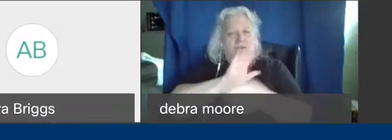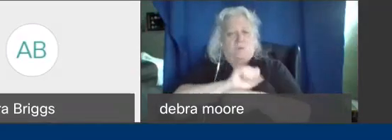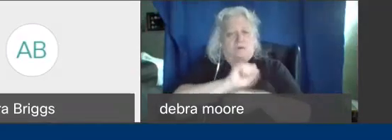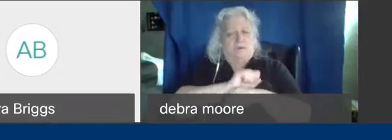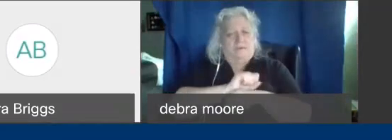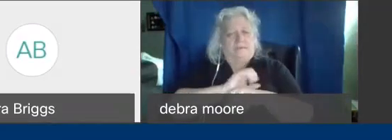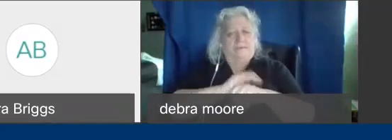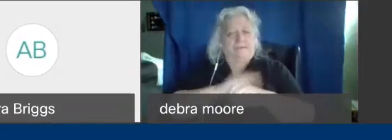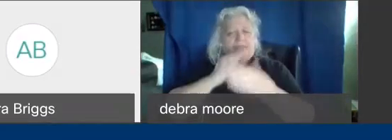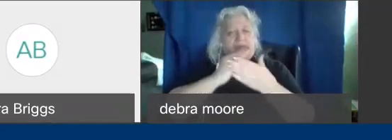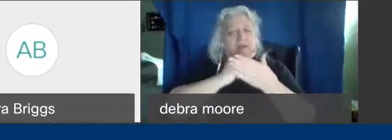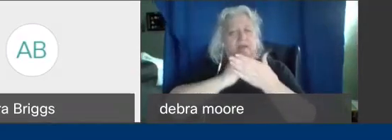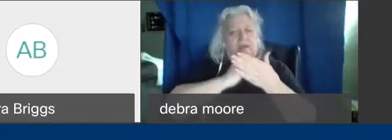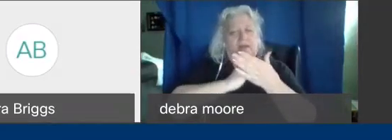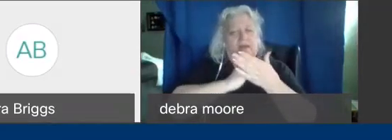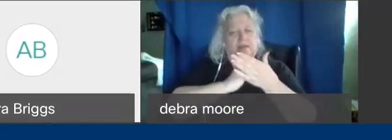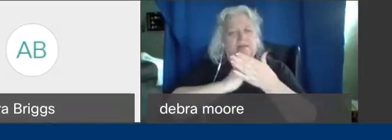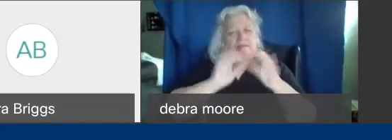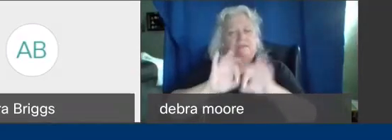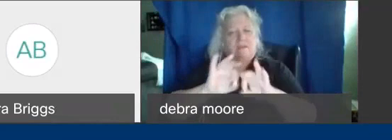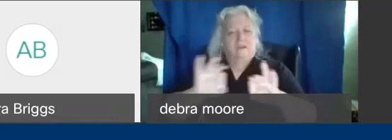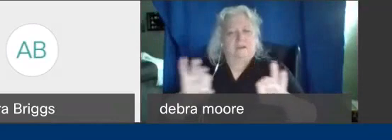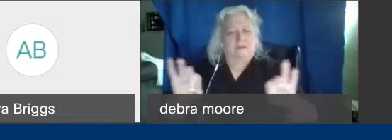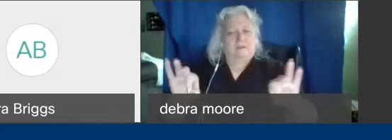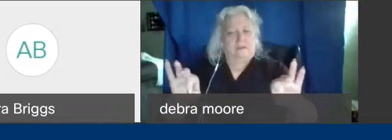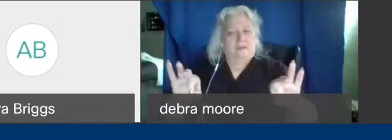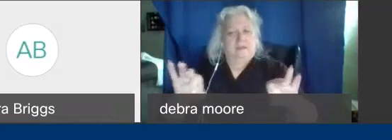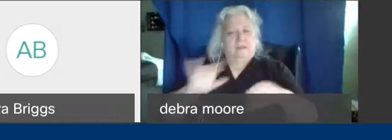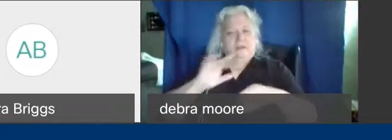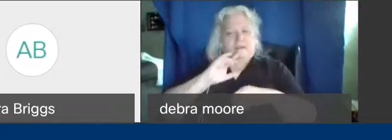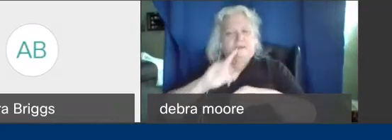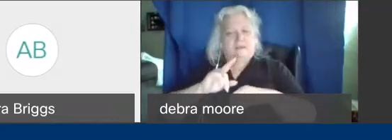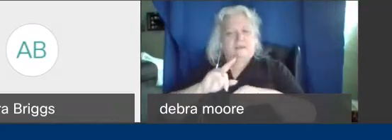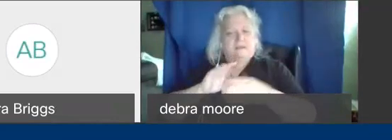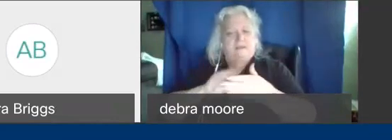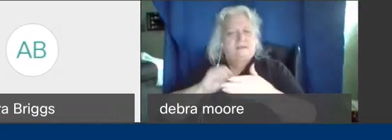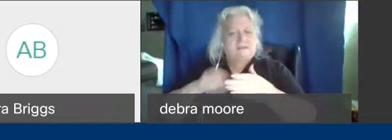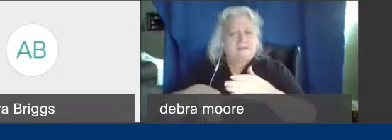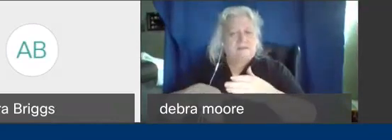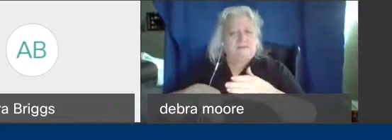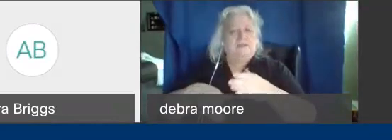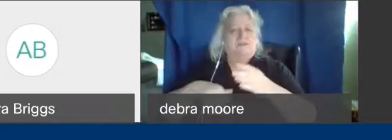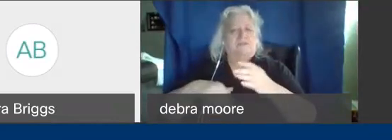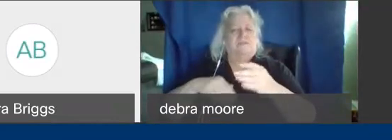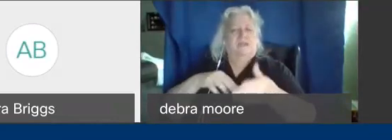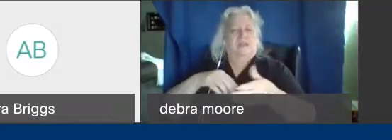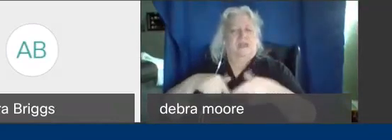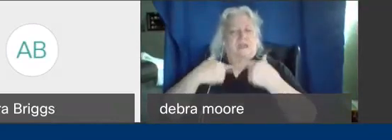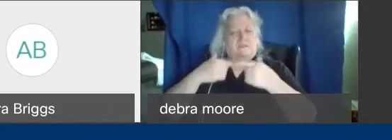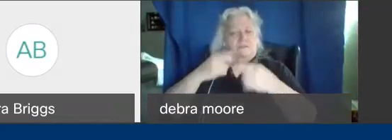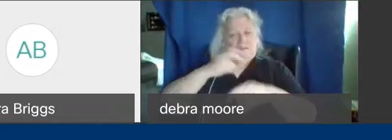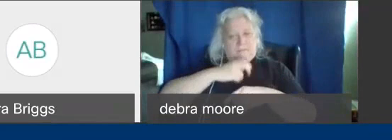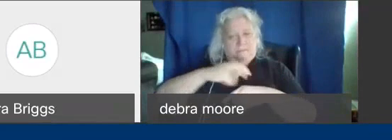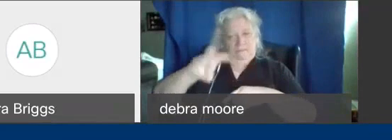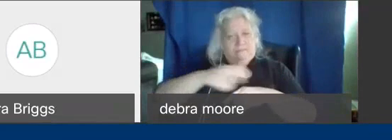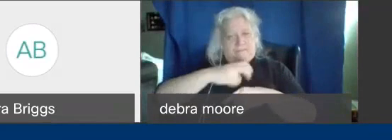And then the list of documents on this slide includes what must be submitted to the Office of Student Life for travel. Again, it might